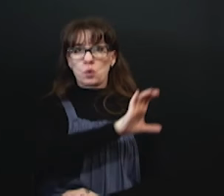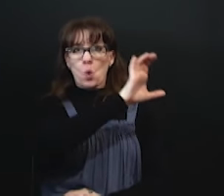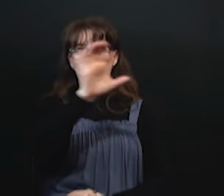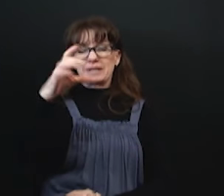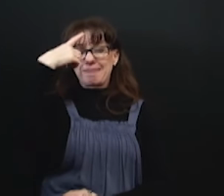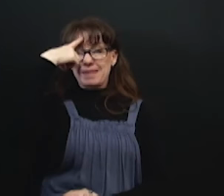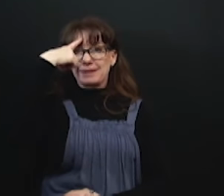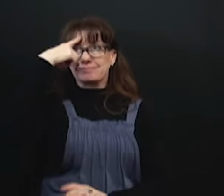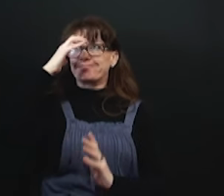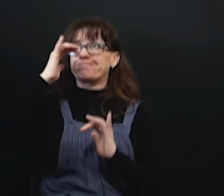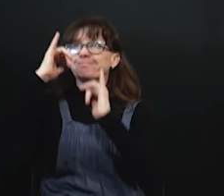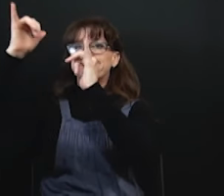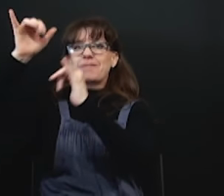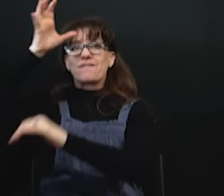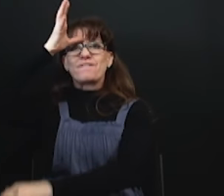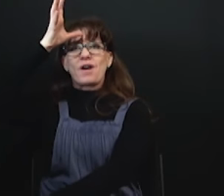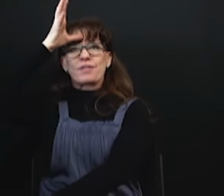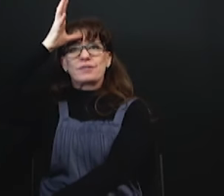Father.